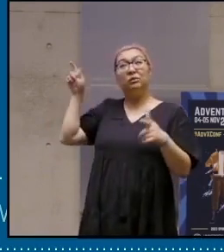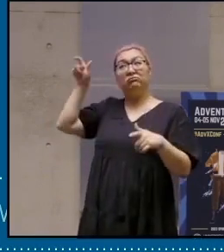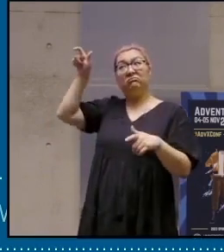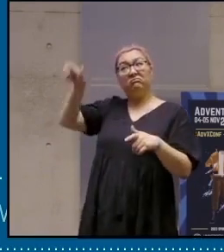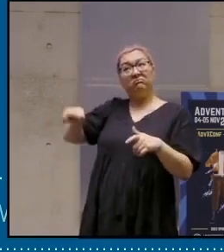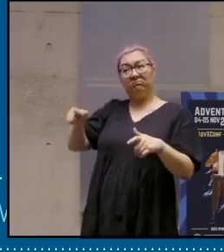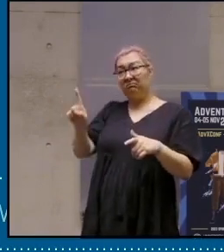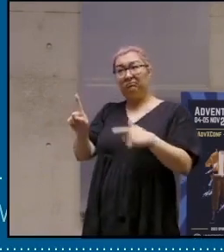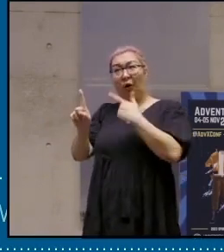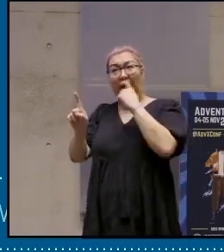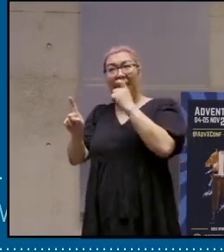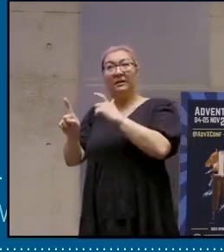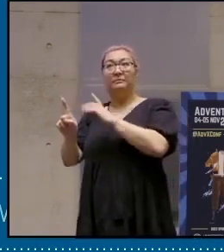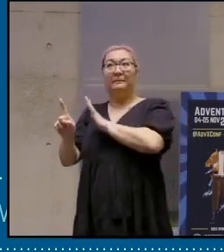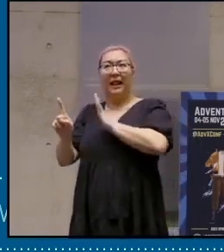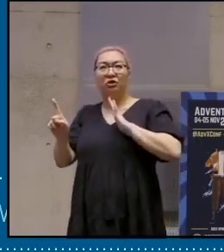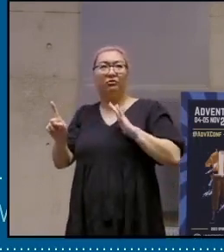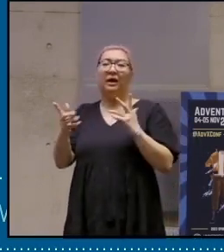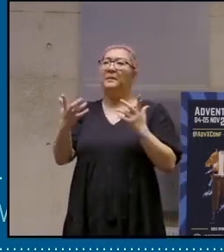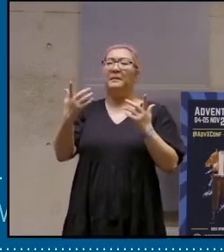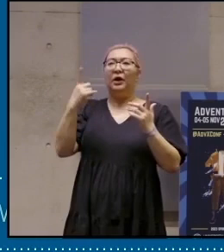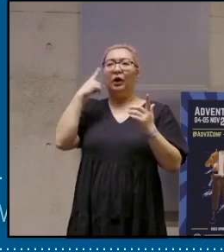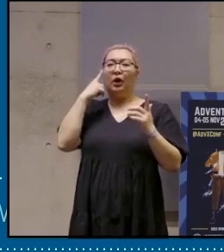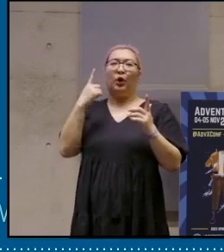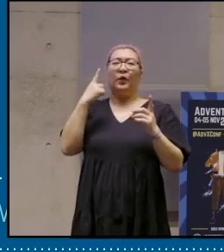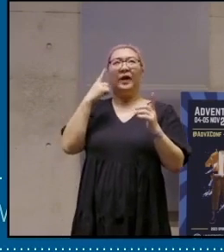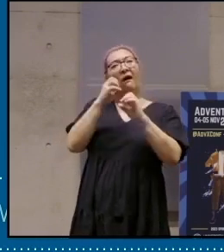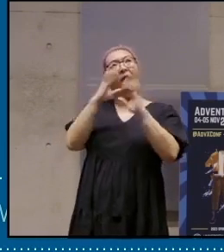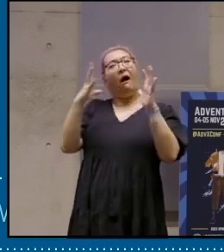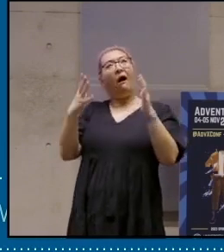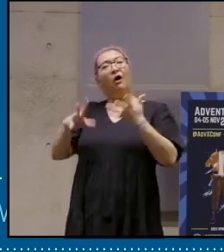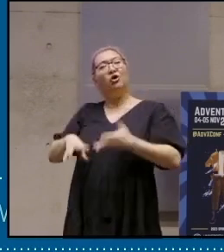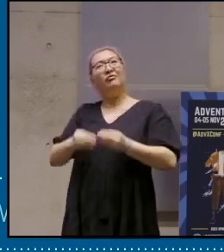balancing powerful different forces. You might have a character